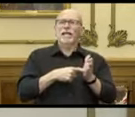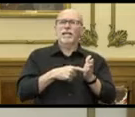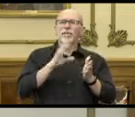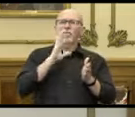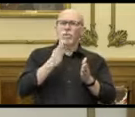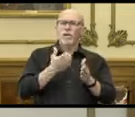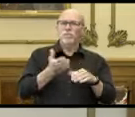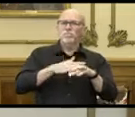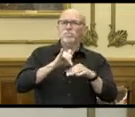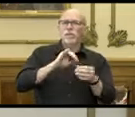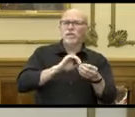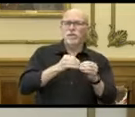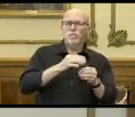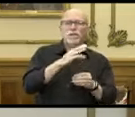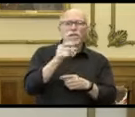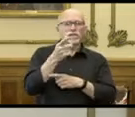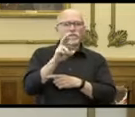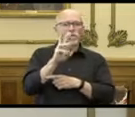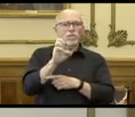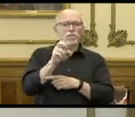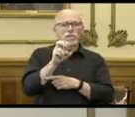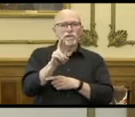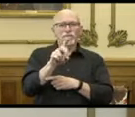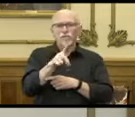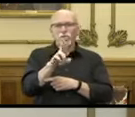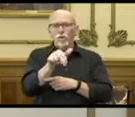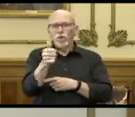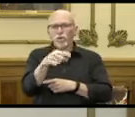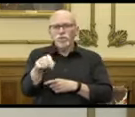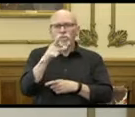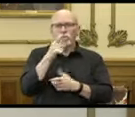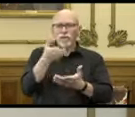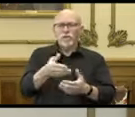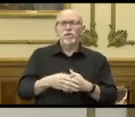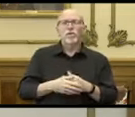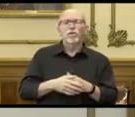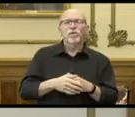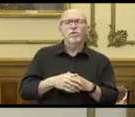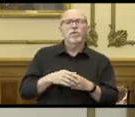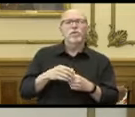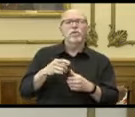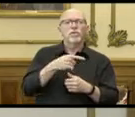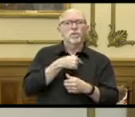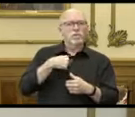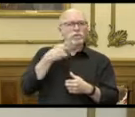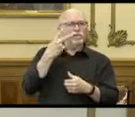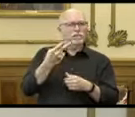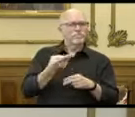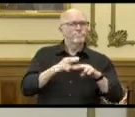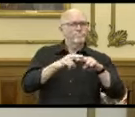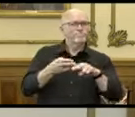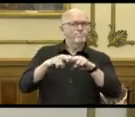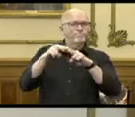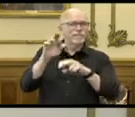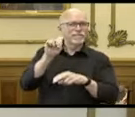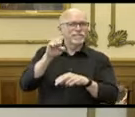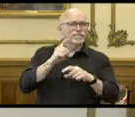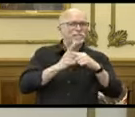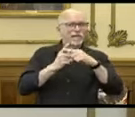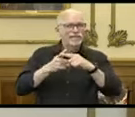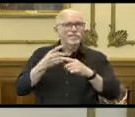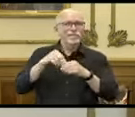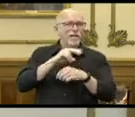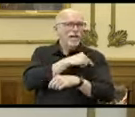number? And then for Dr. Weaver and others who may be there, while we've seen upticks in cases and positivity